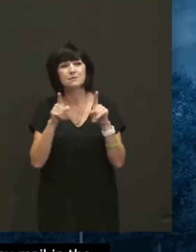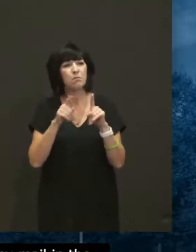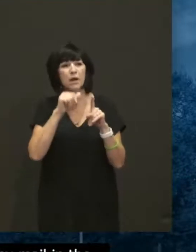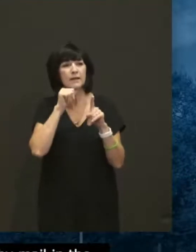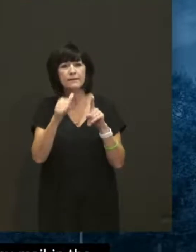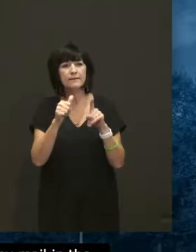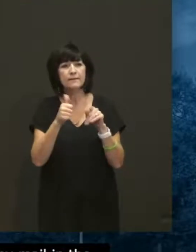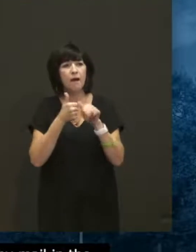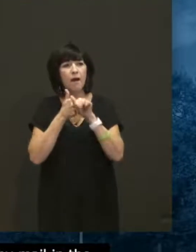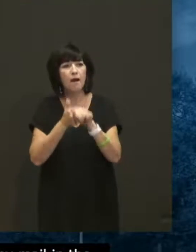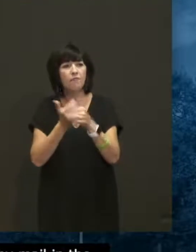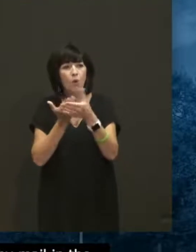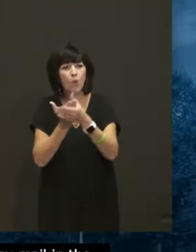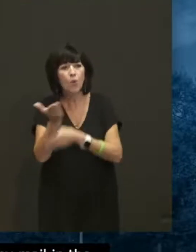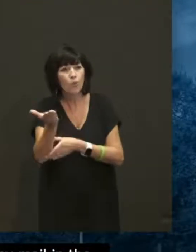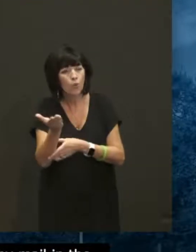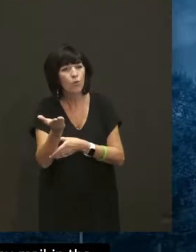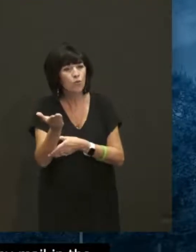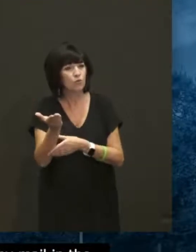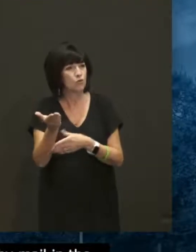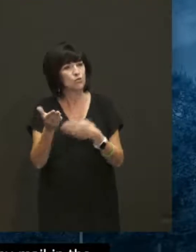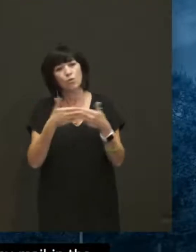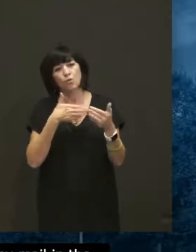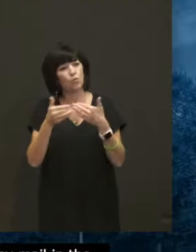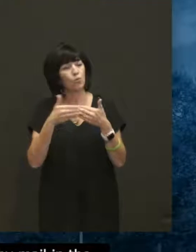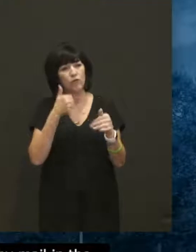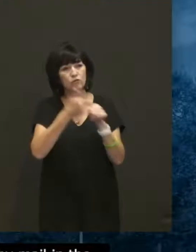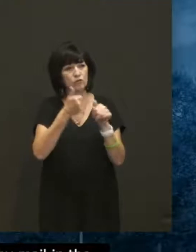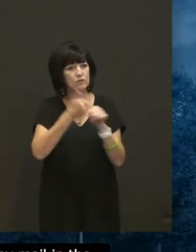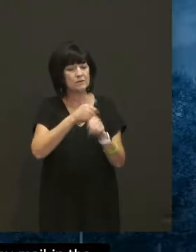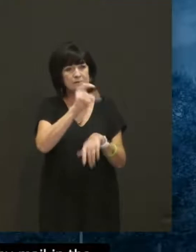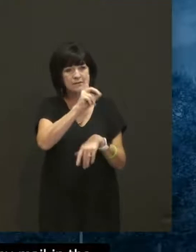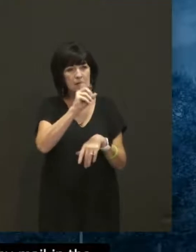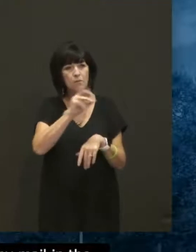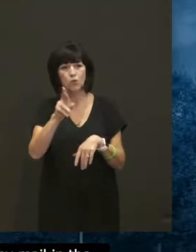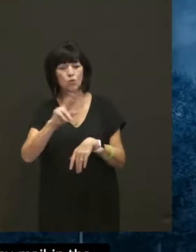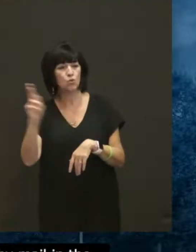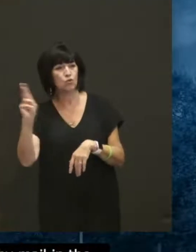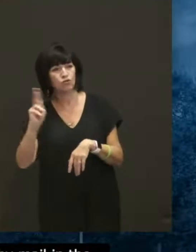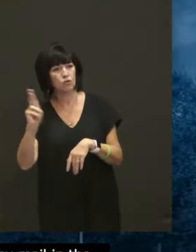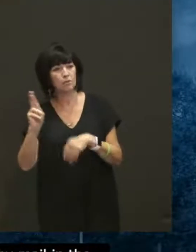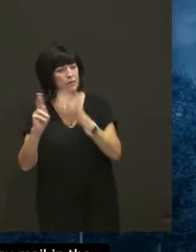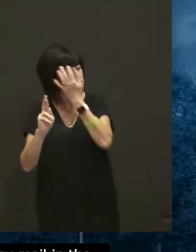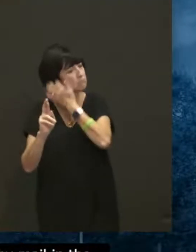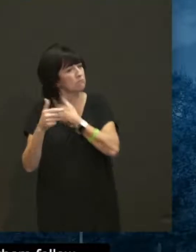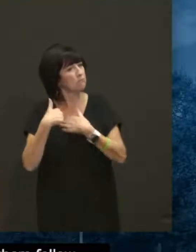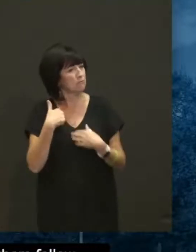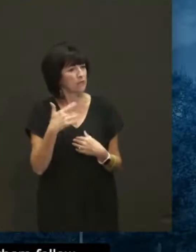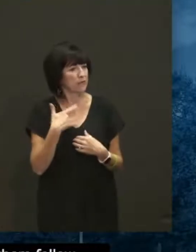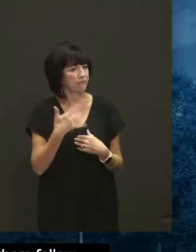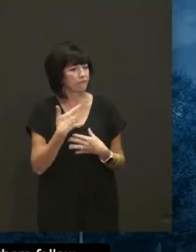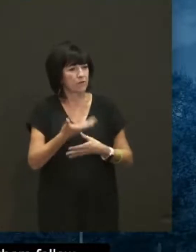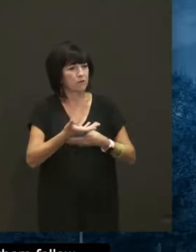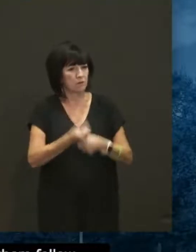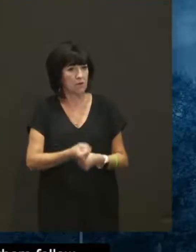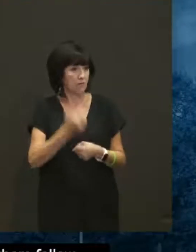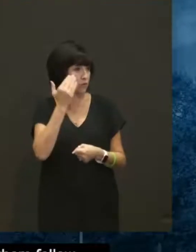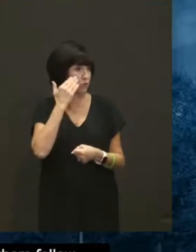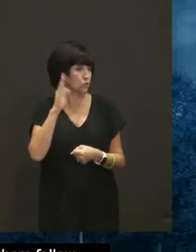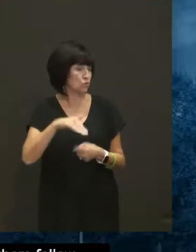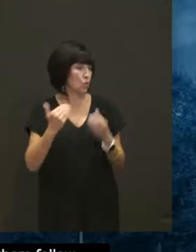people follow through, whether they're Democrats or Republicans. And I'm pretty confident, and I know the new machines are